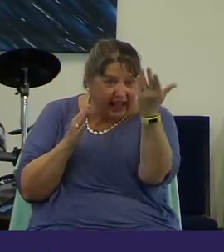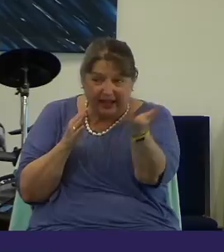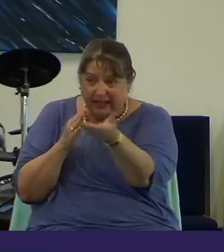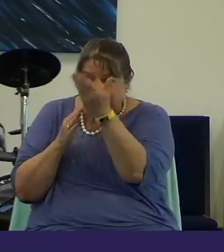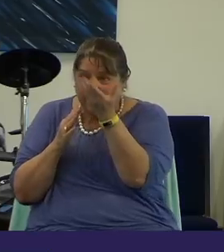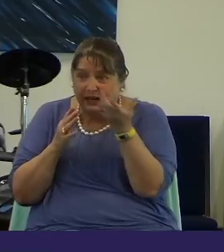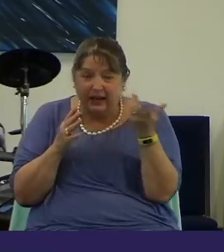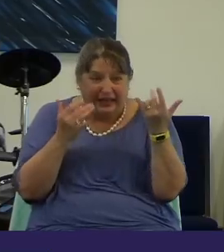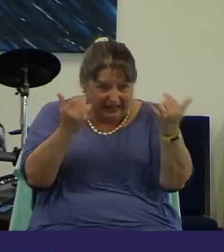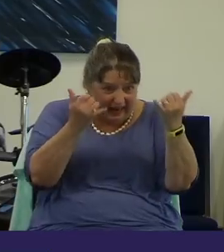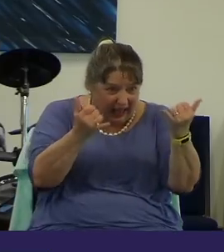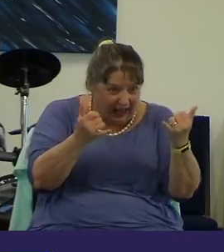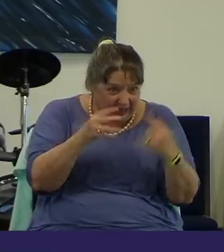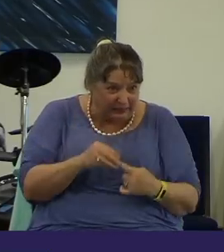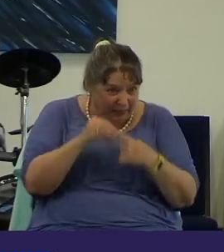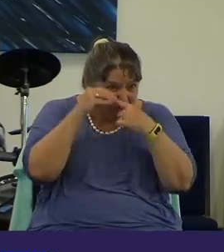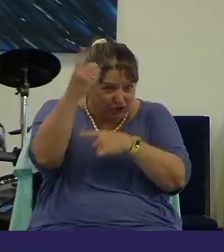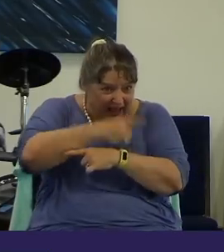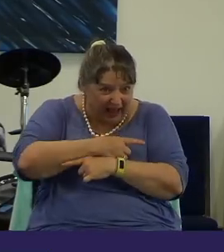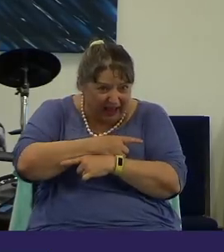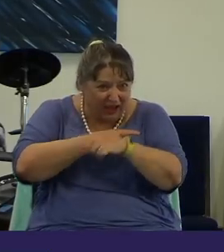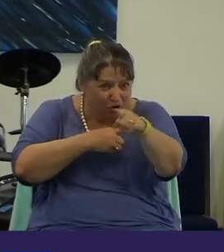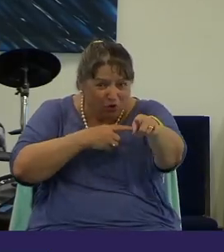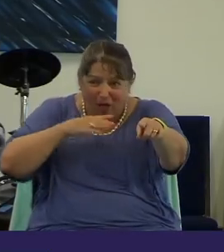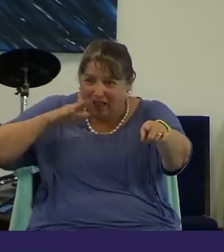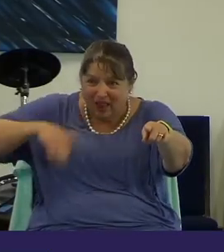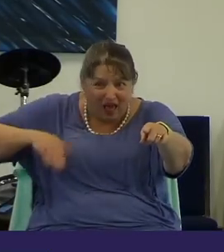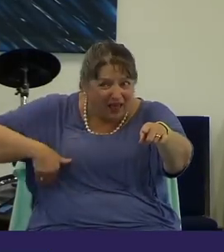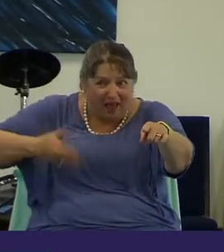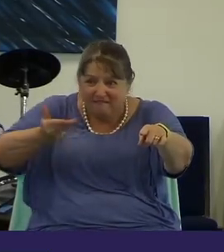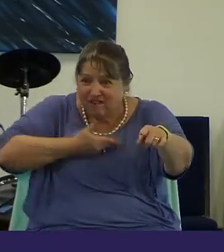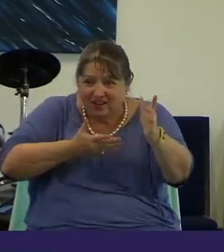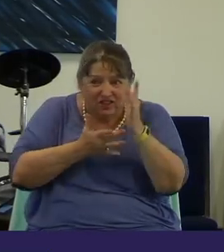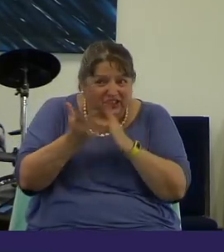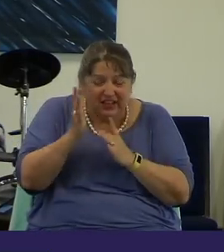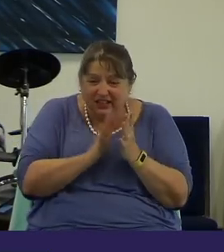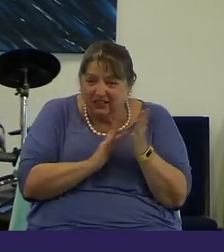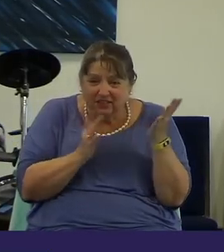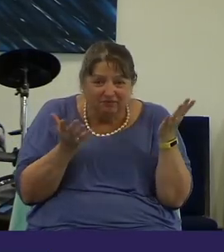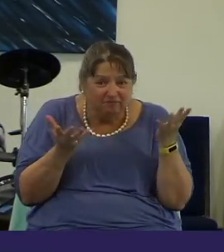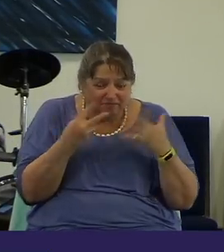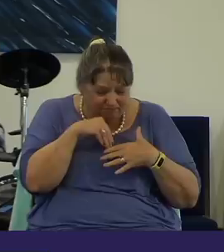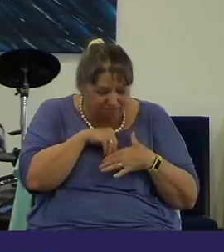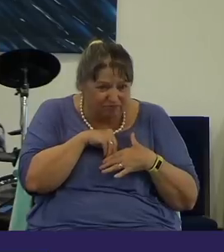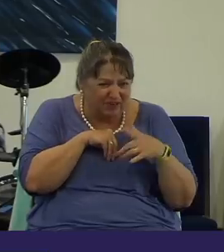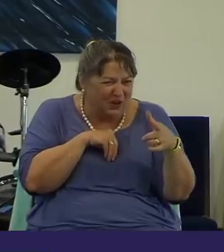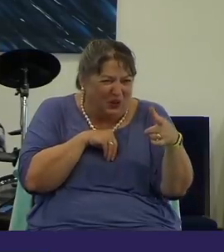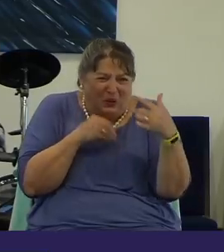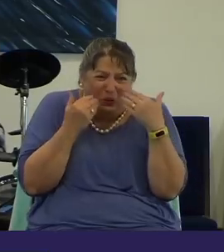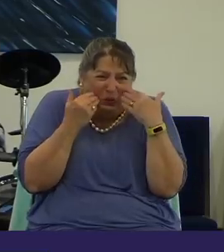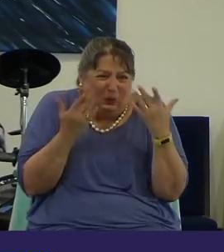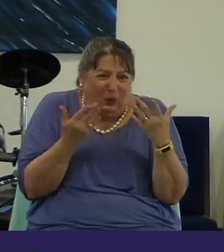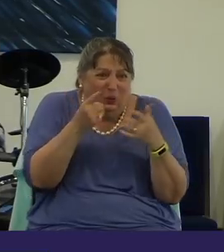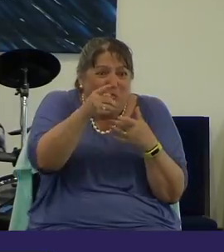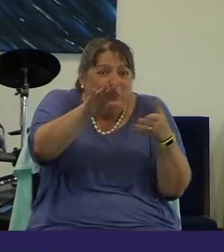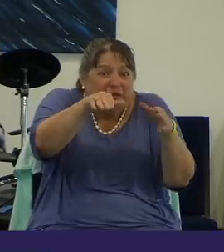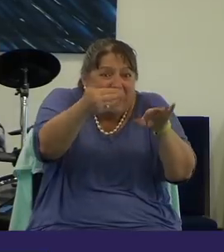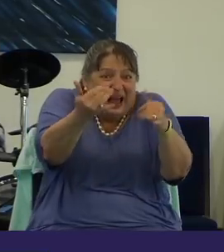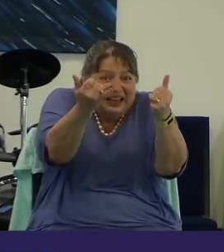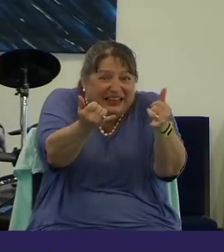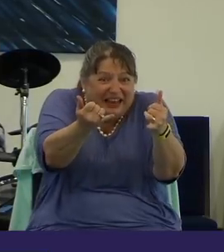by accident. If you've never invited Jesus, if you don't know for sure where you would go if you die